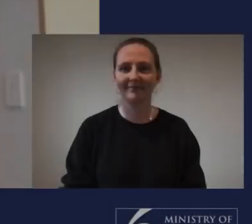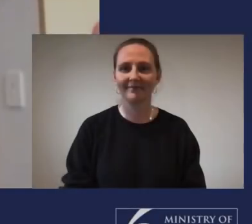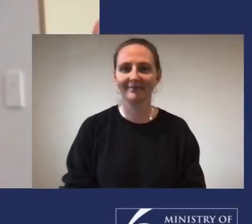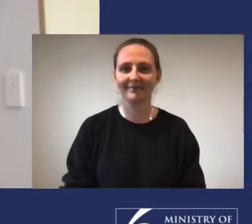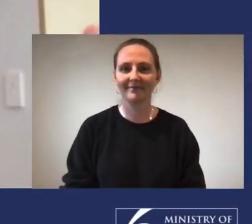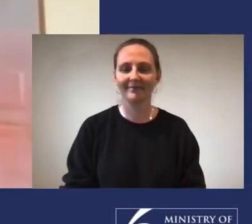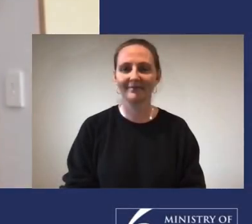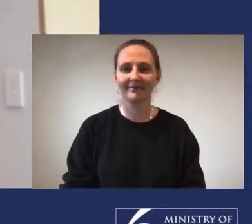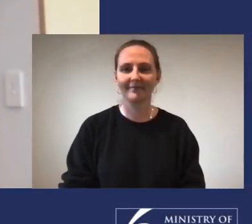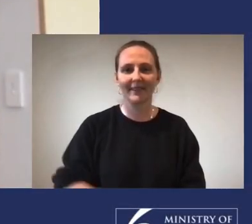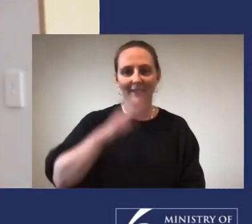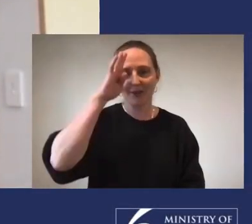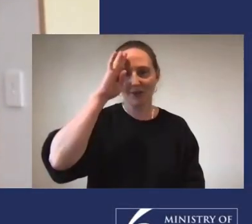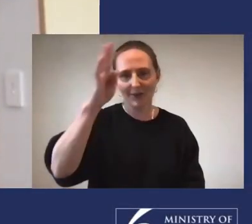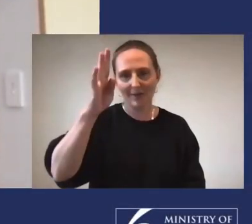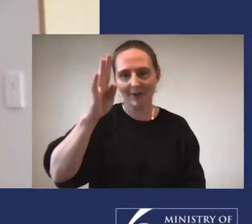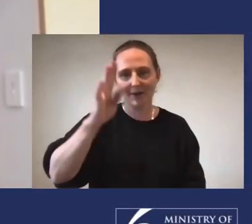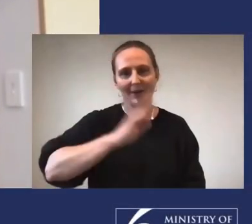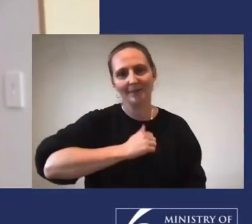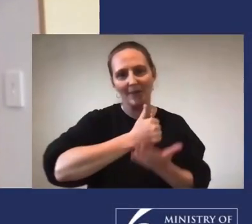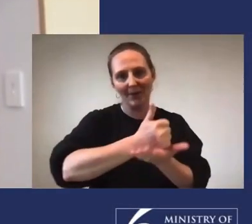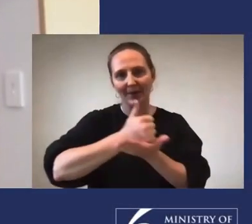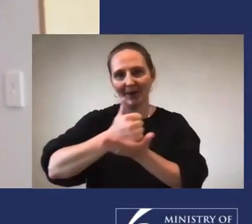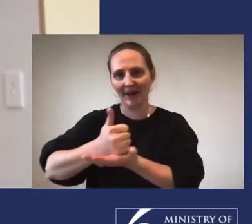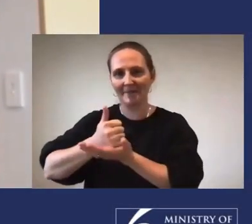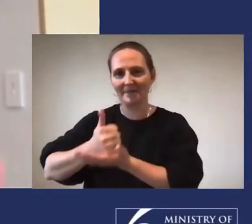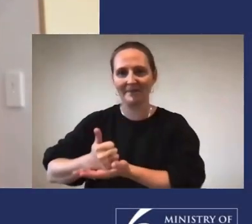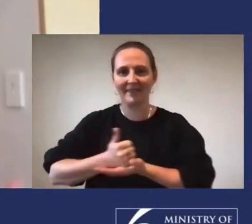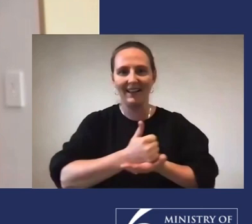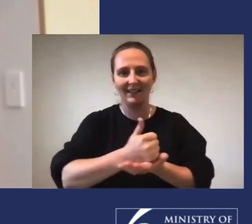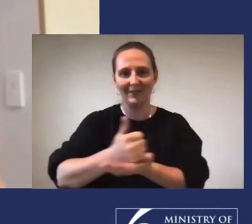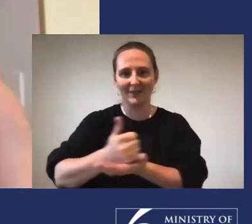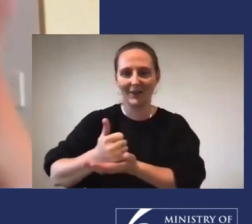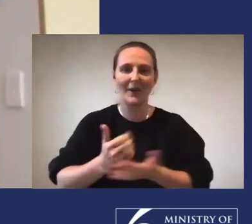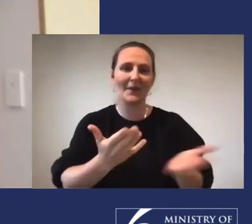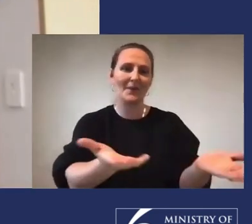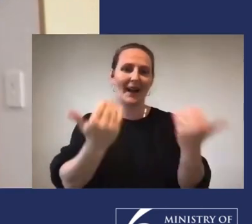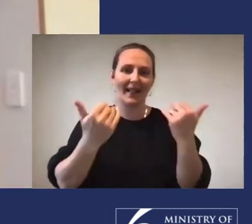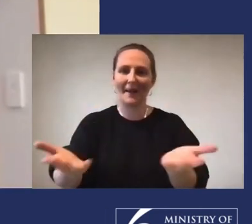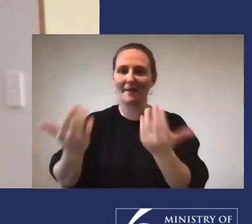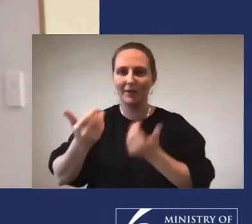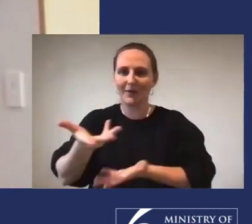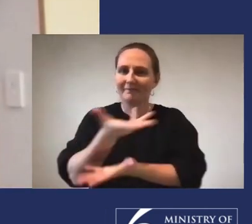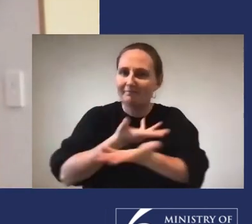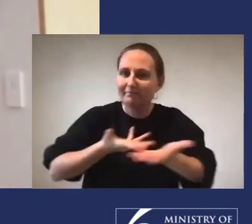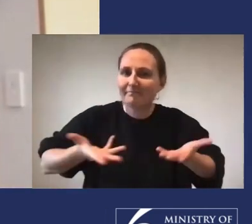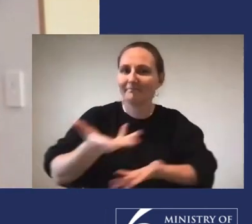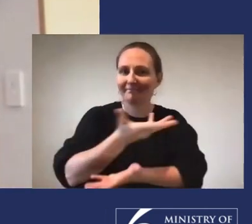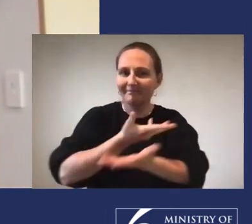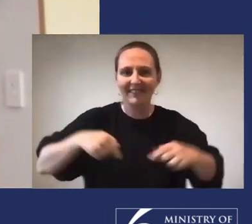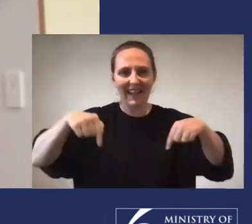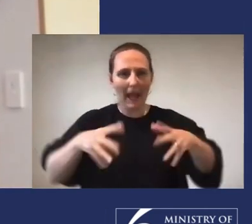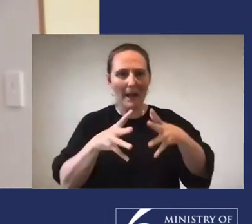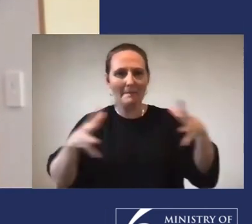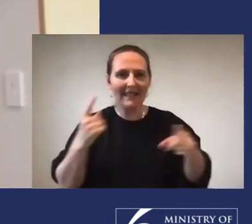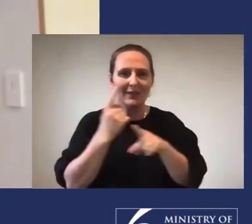No, my haramai, kia ora tātou. Welcome along to this kōrero nui, to this big chat that we